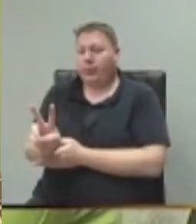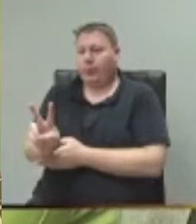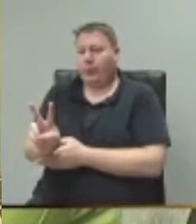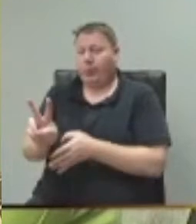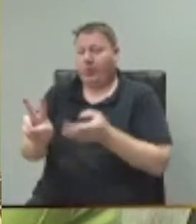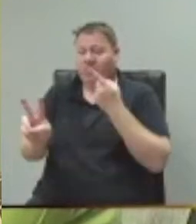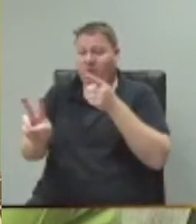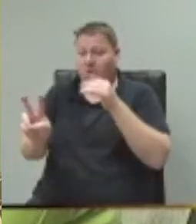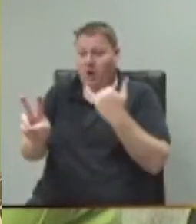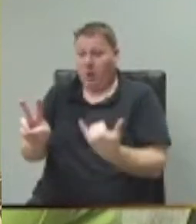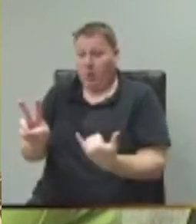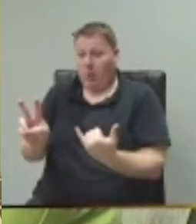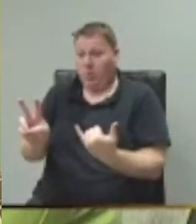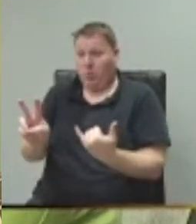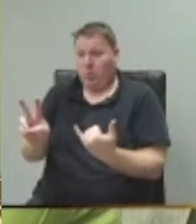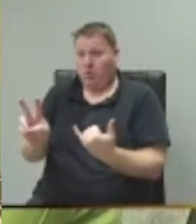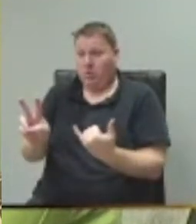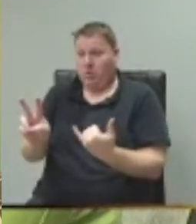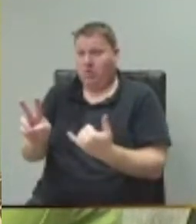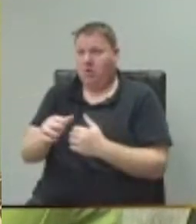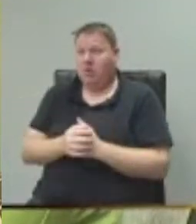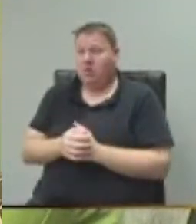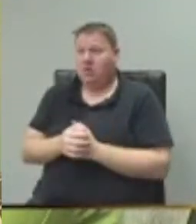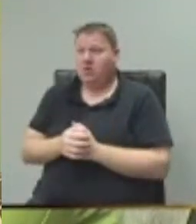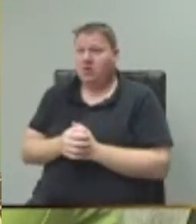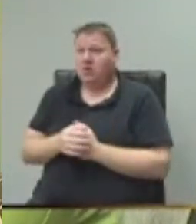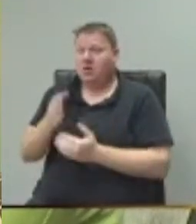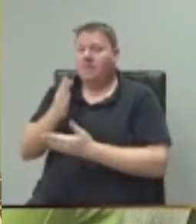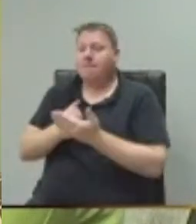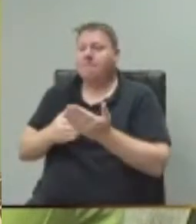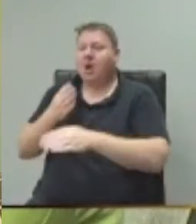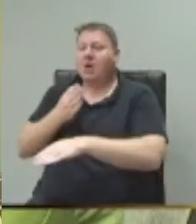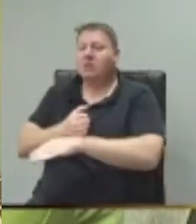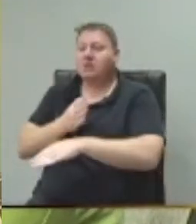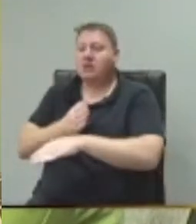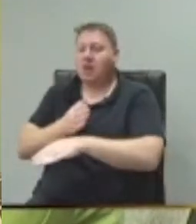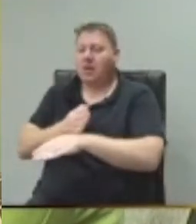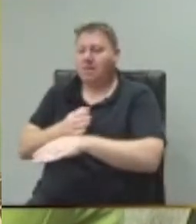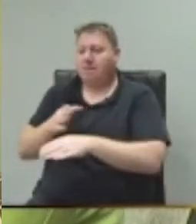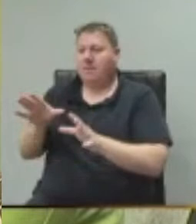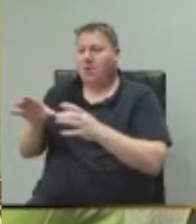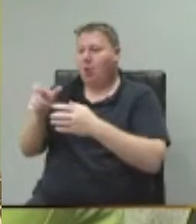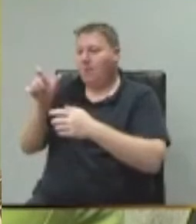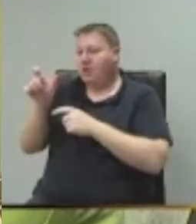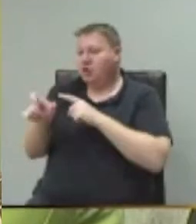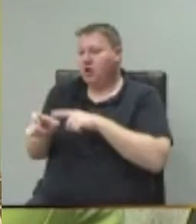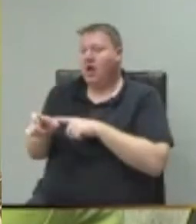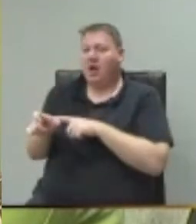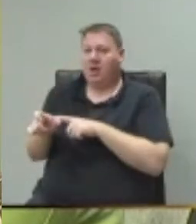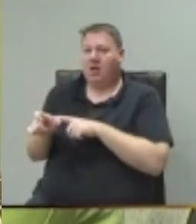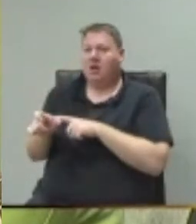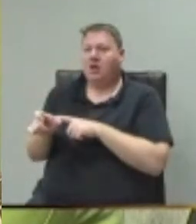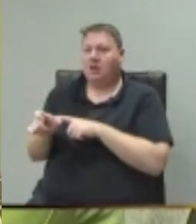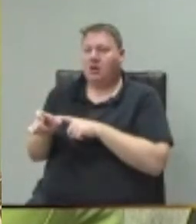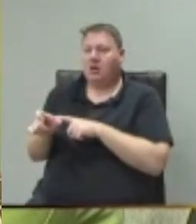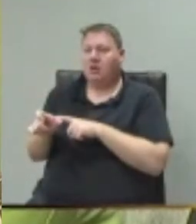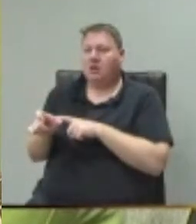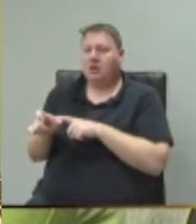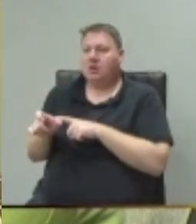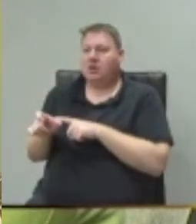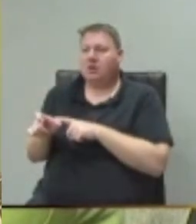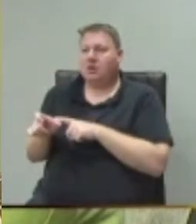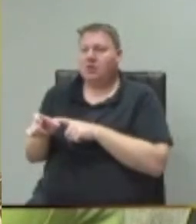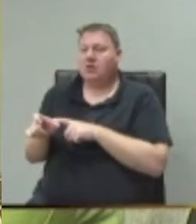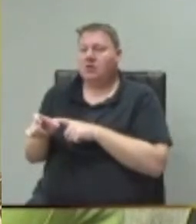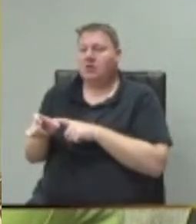now, as for two part-time commissioners. And there are